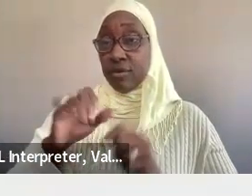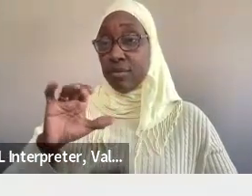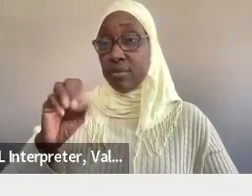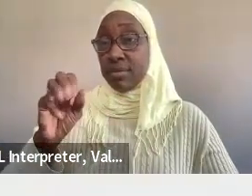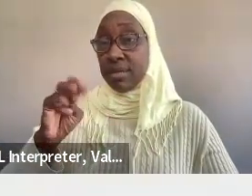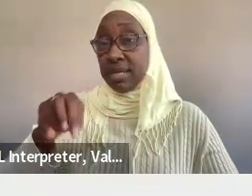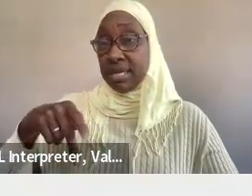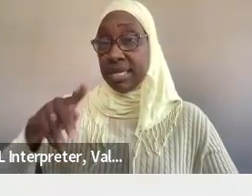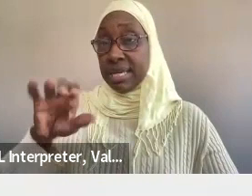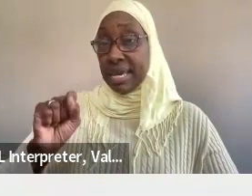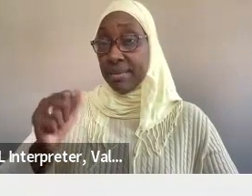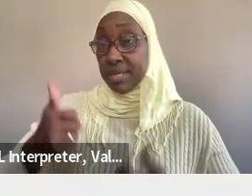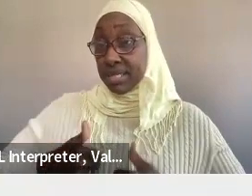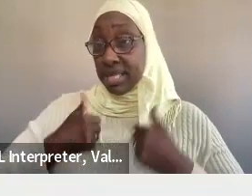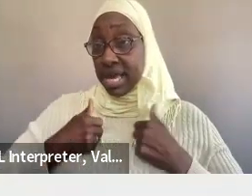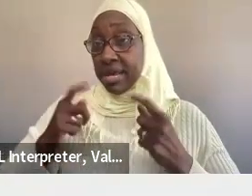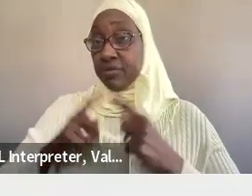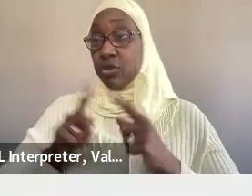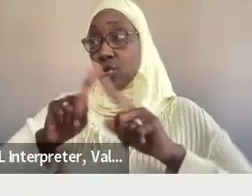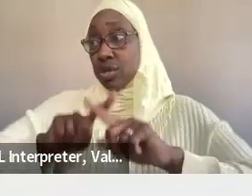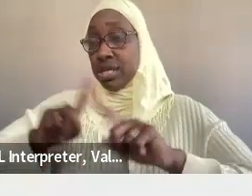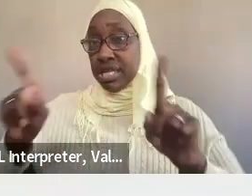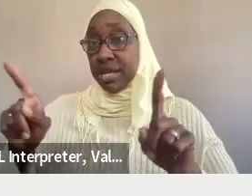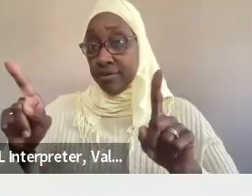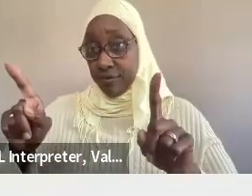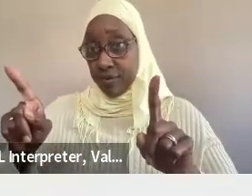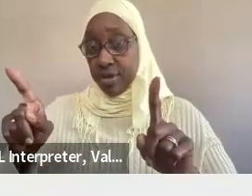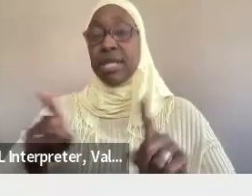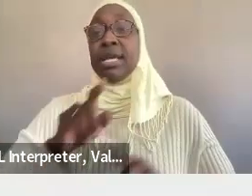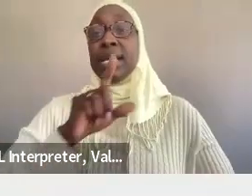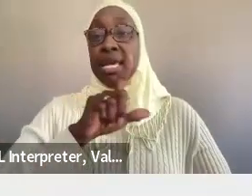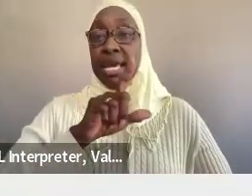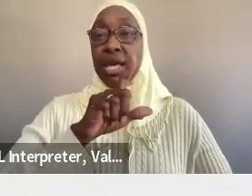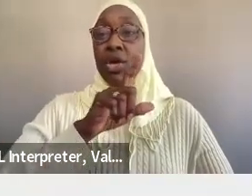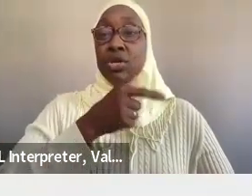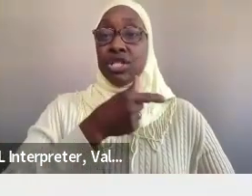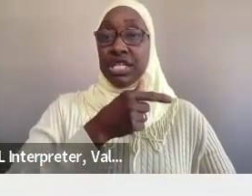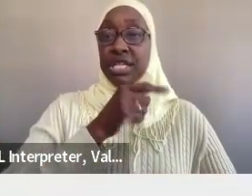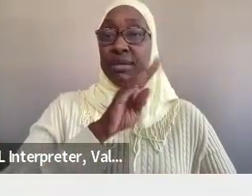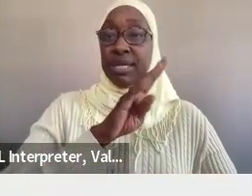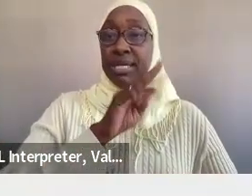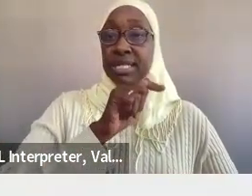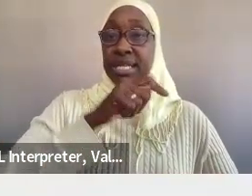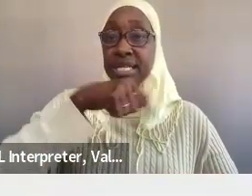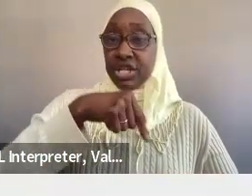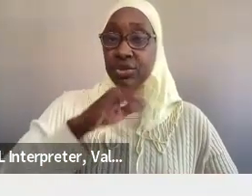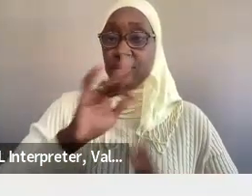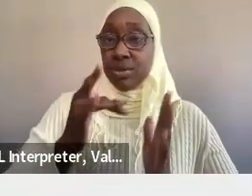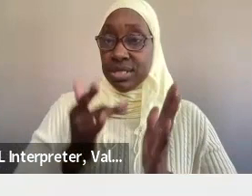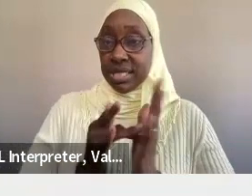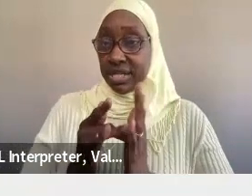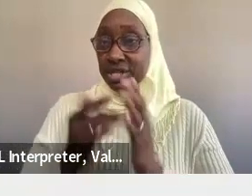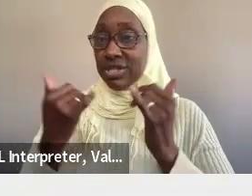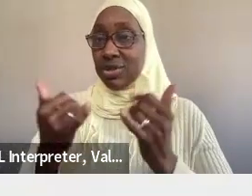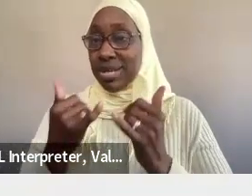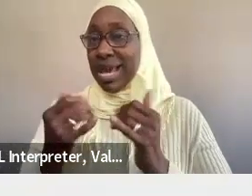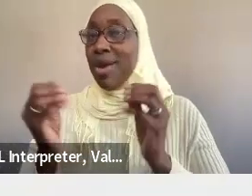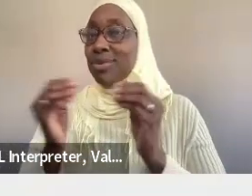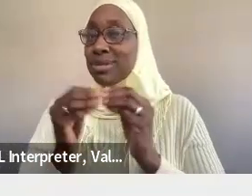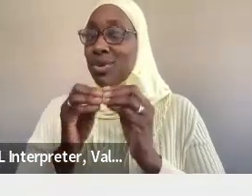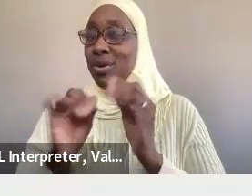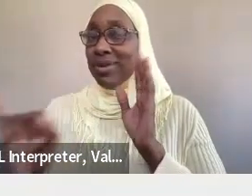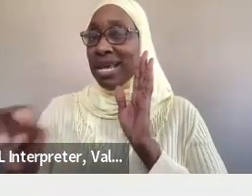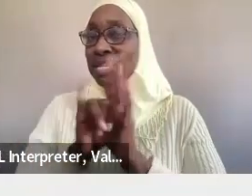being run by the LGBTQ Center and the Sarah Doyle Women's Center. So now it's more of an identity-based initiative, which